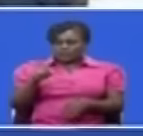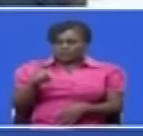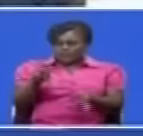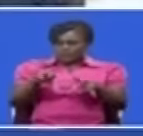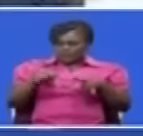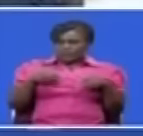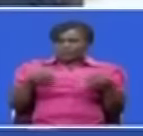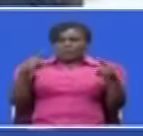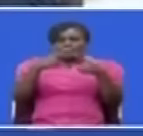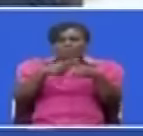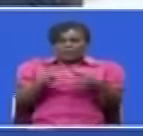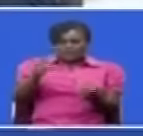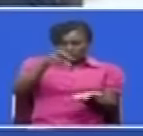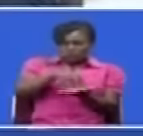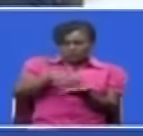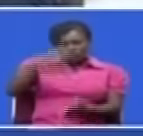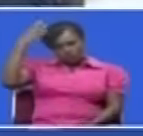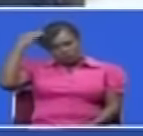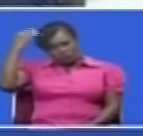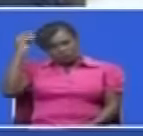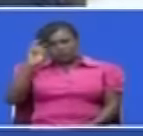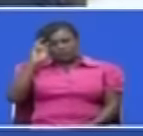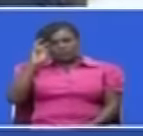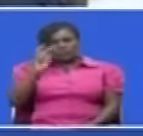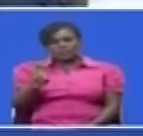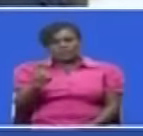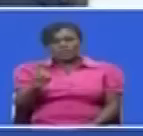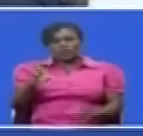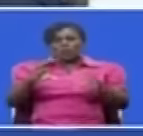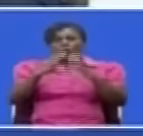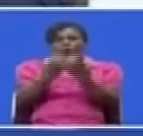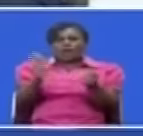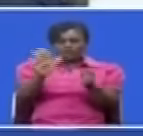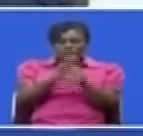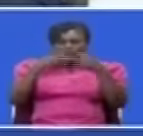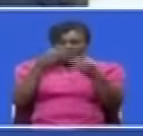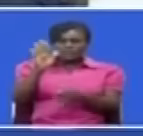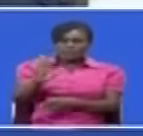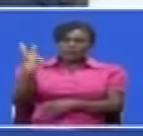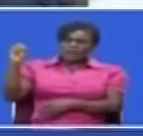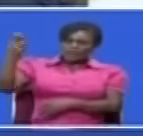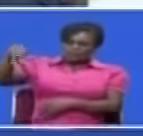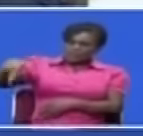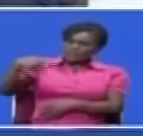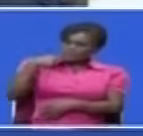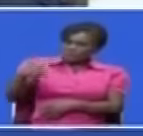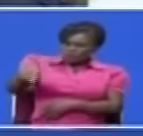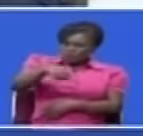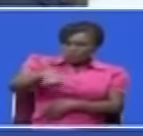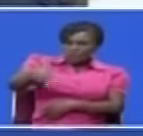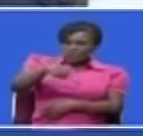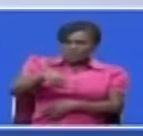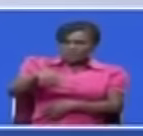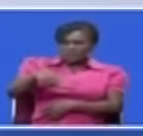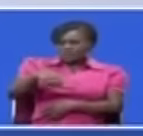that. However, in the case of Somalia, we can see an overwhelming response from the legislators to simply say, we are